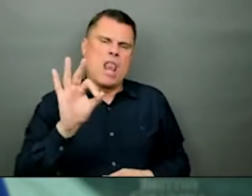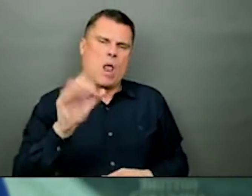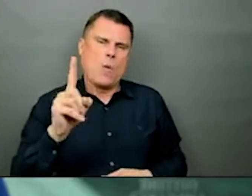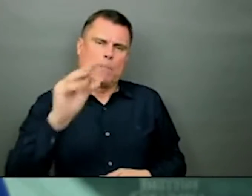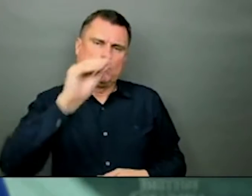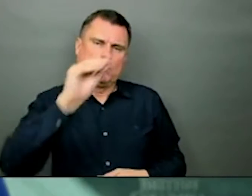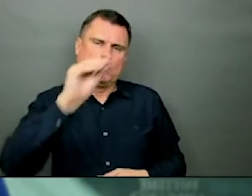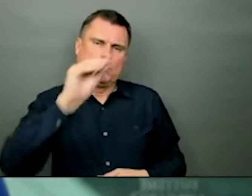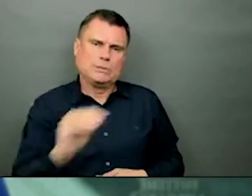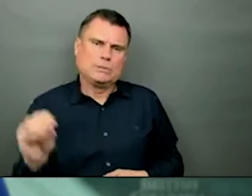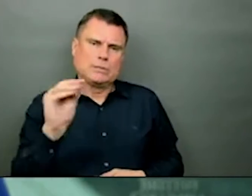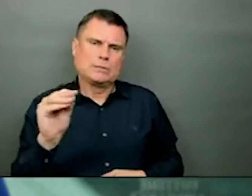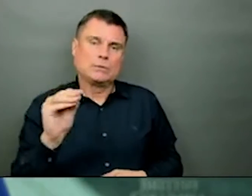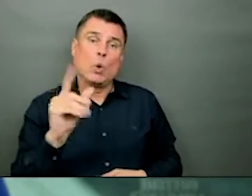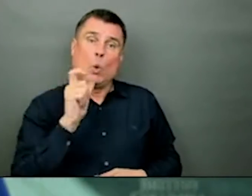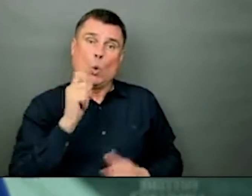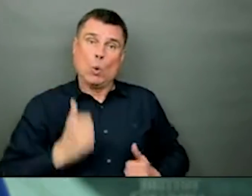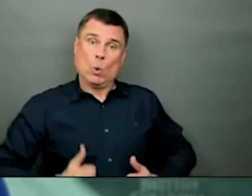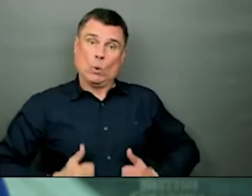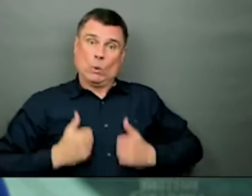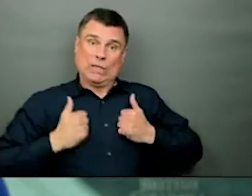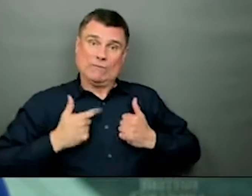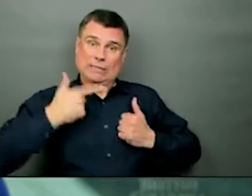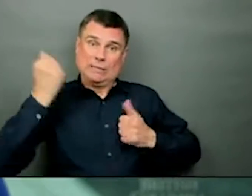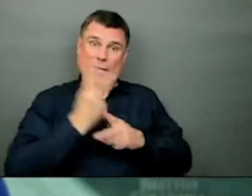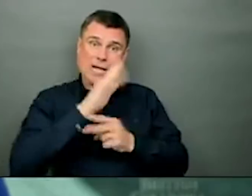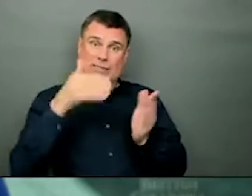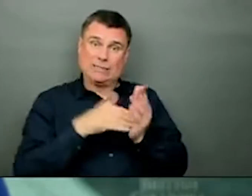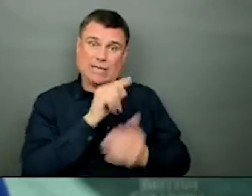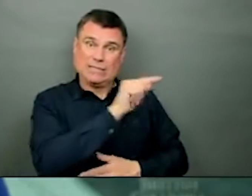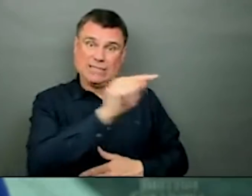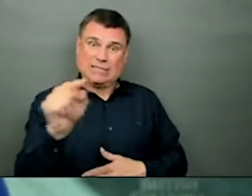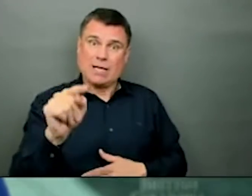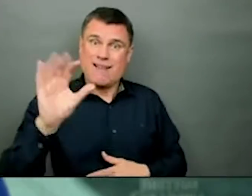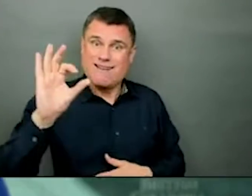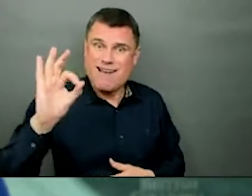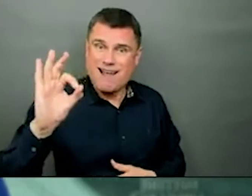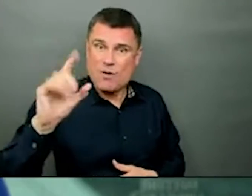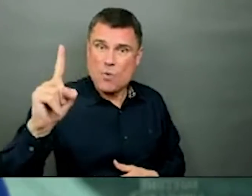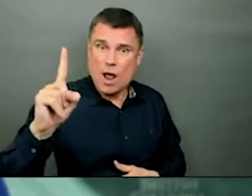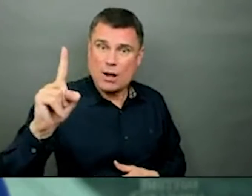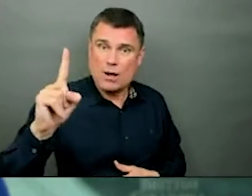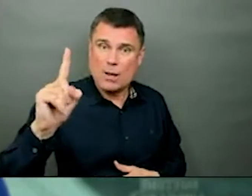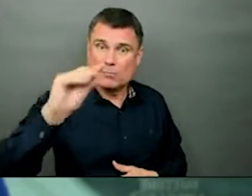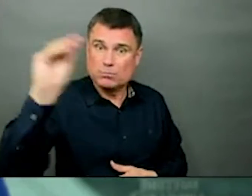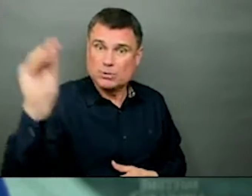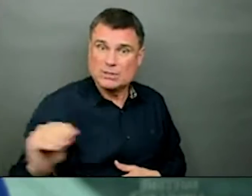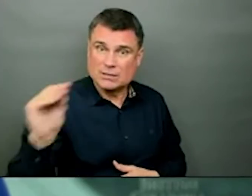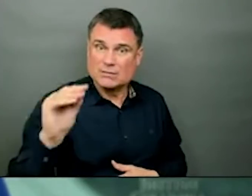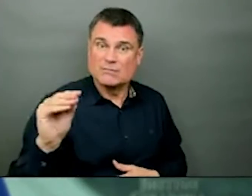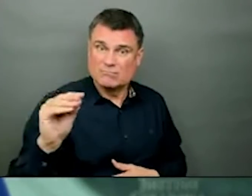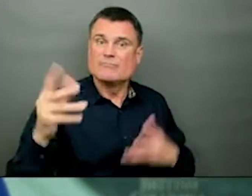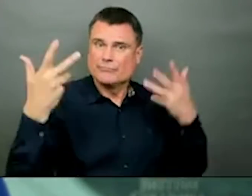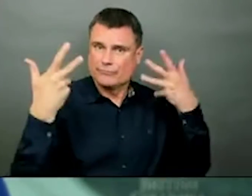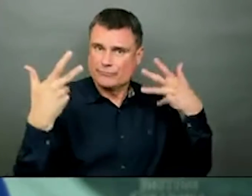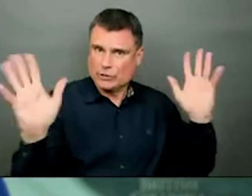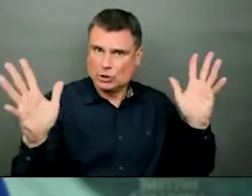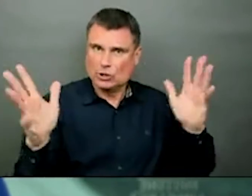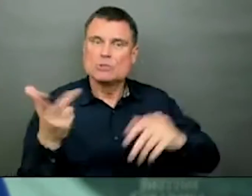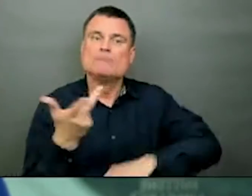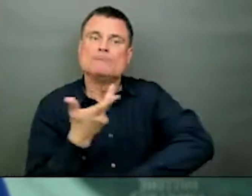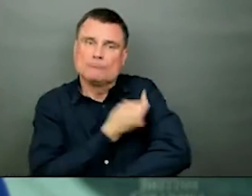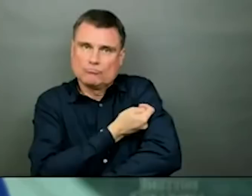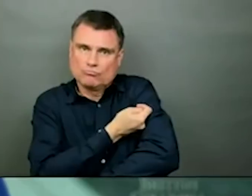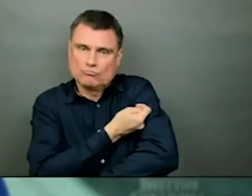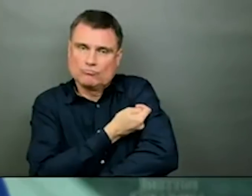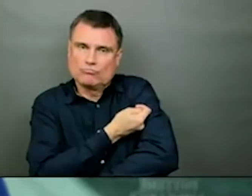of immunization. There's some variation in some care homes that have significant outbreaks where people, in fact, have been diagnosed with COVID-19,